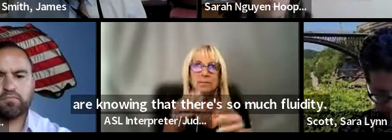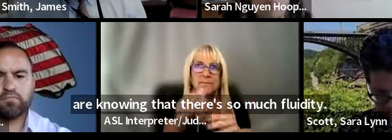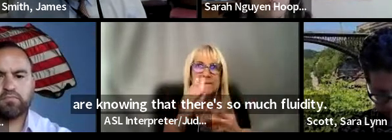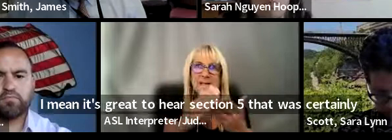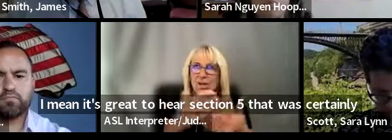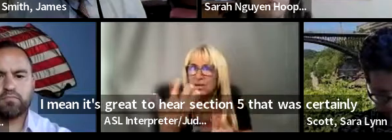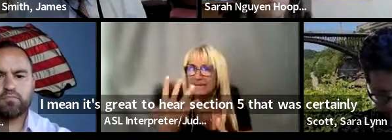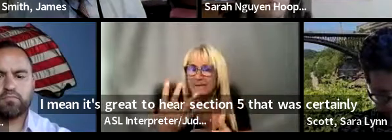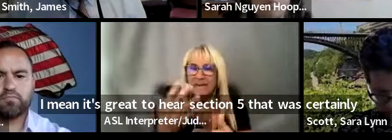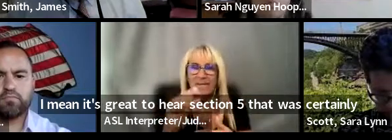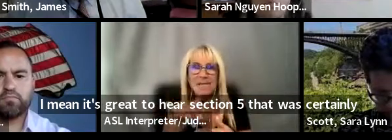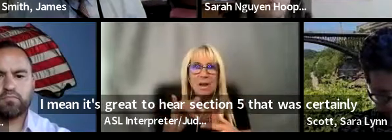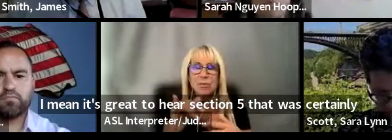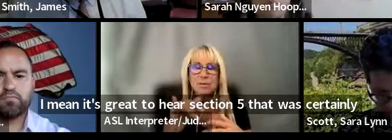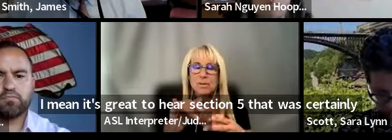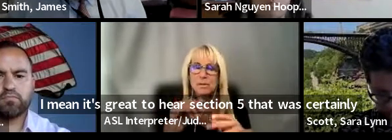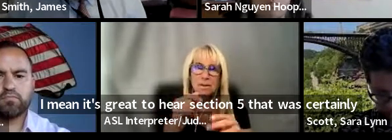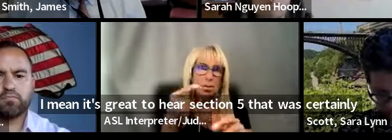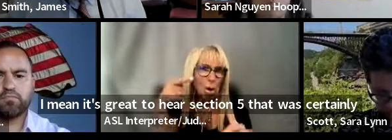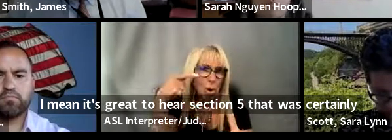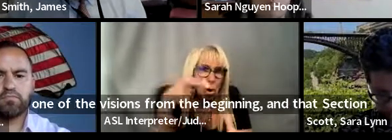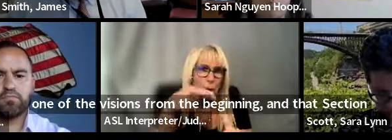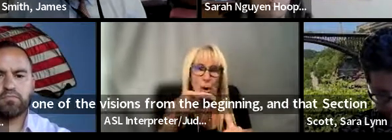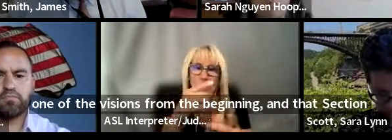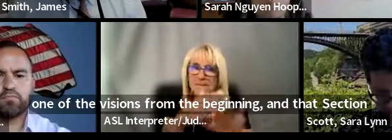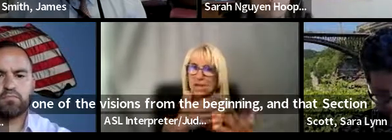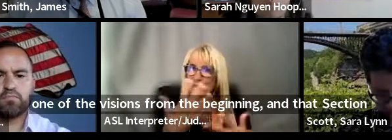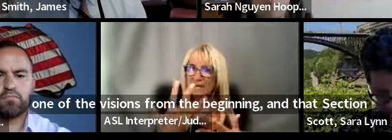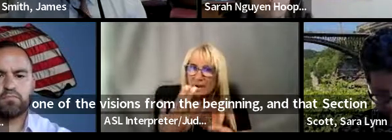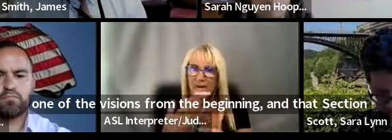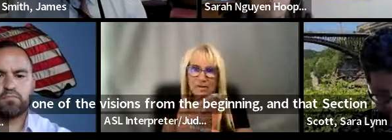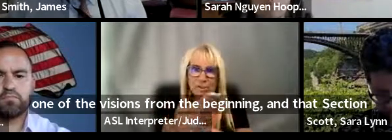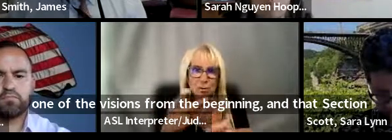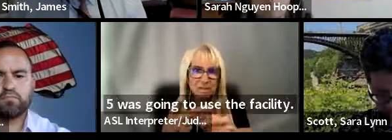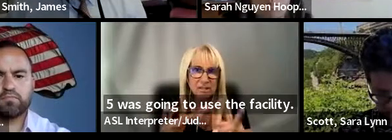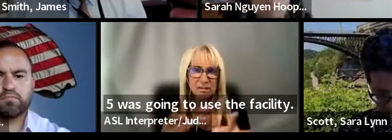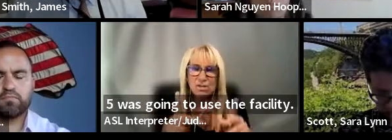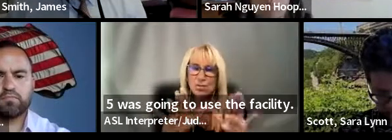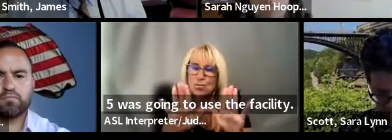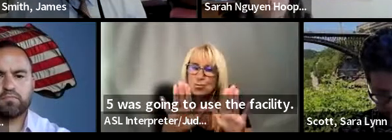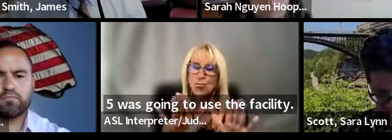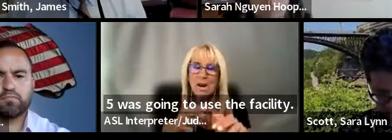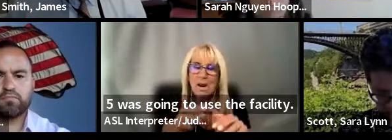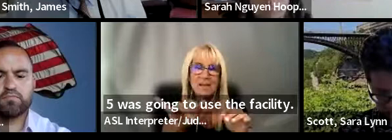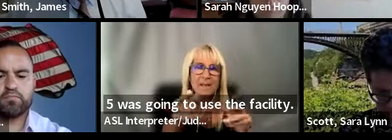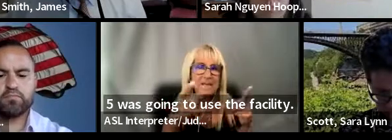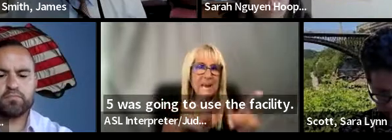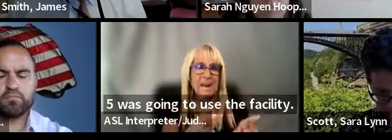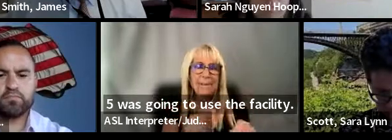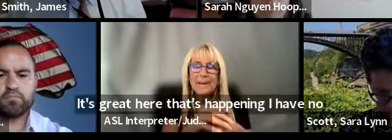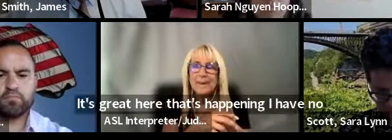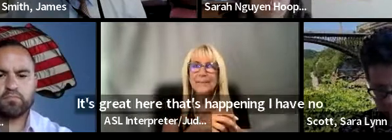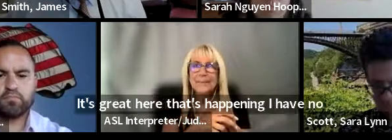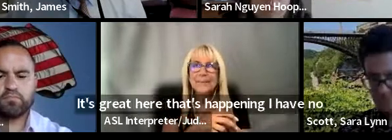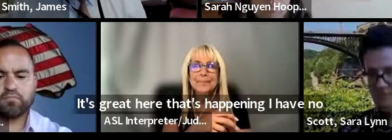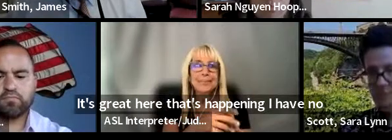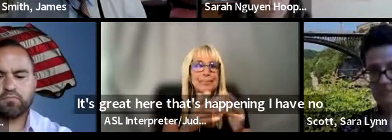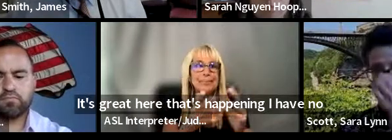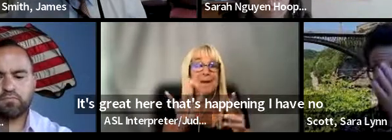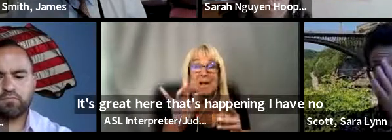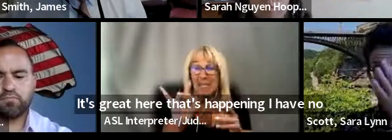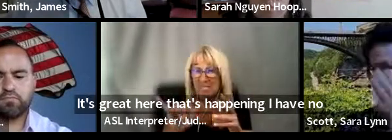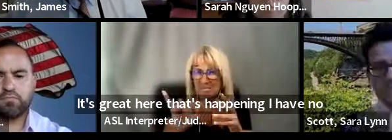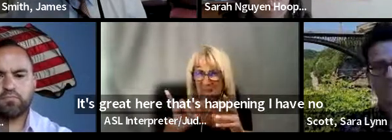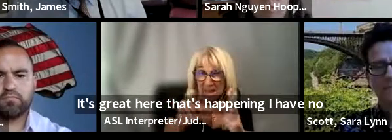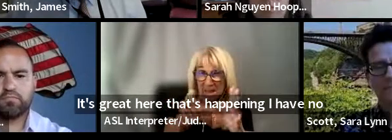the beginning here, that Section 5 was going to use the facility. It's great to hear that's happening. I have no idea what that functionally